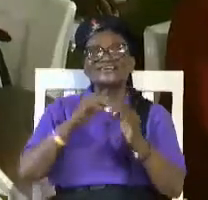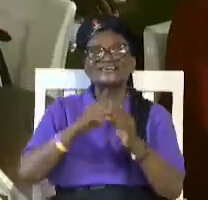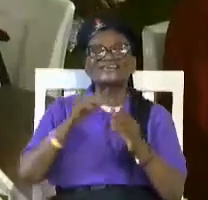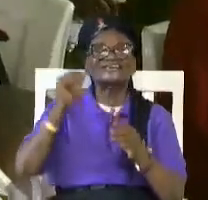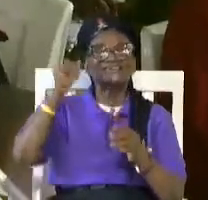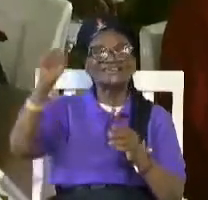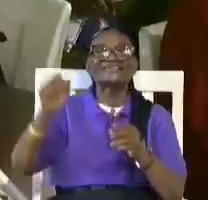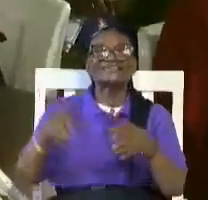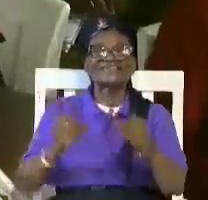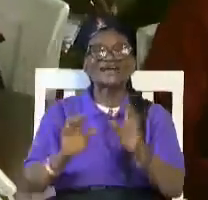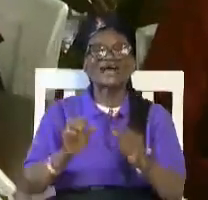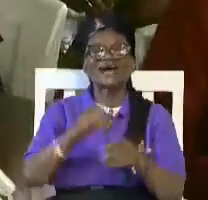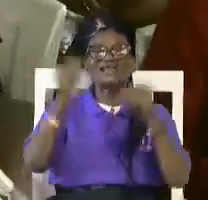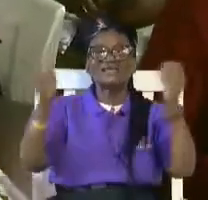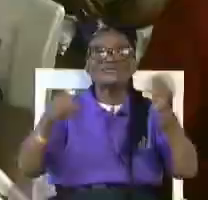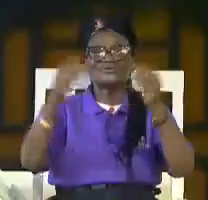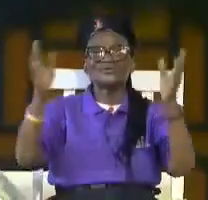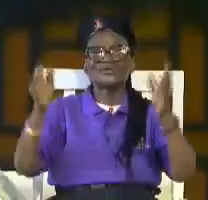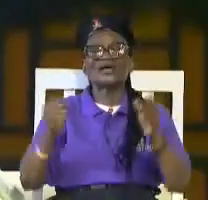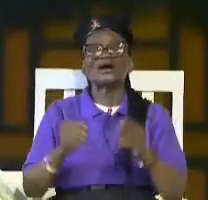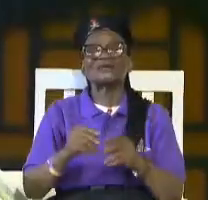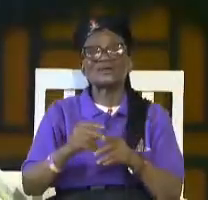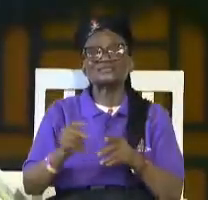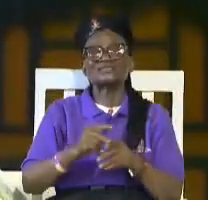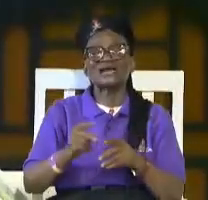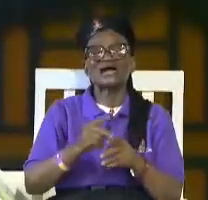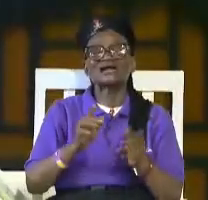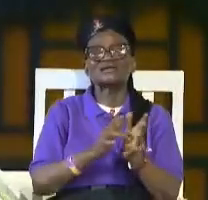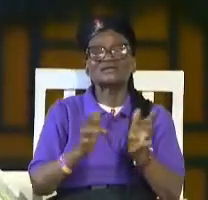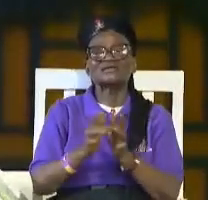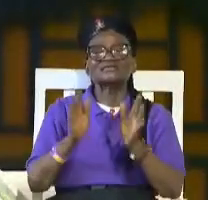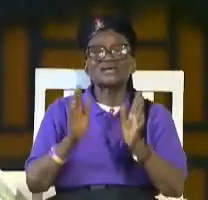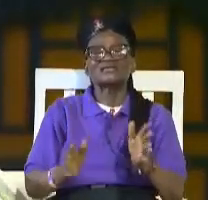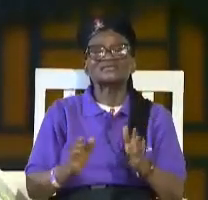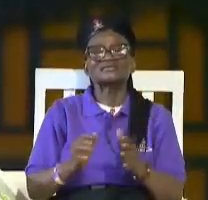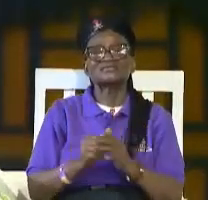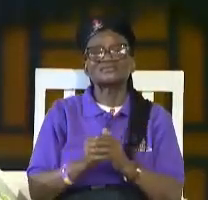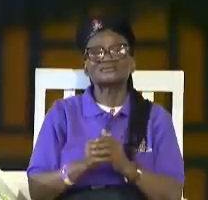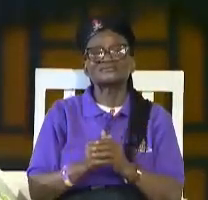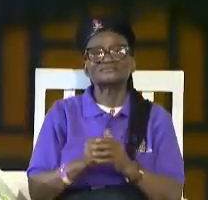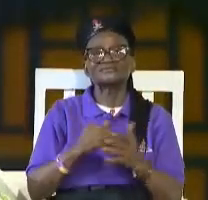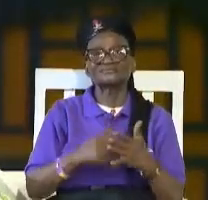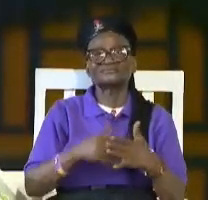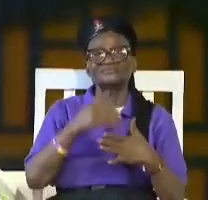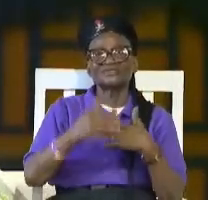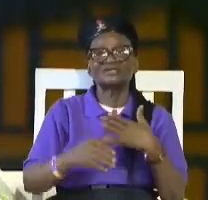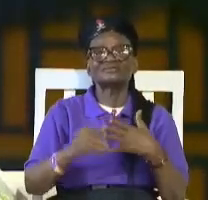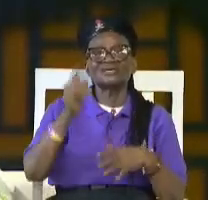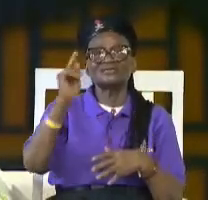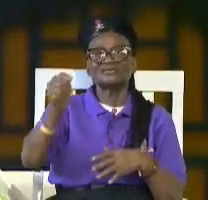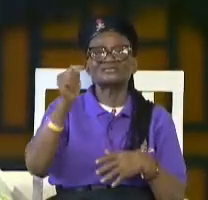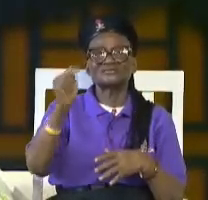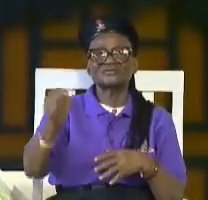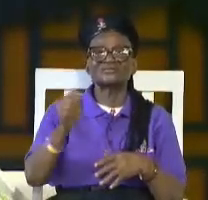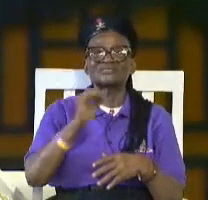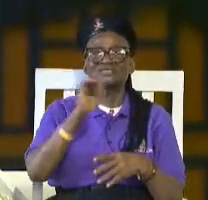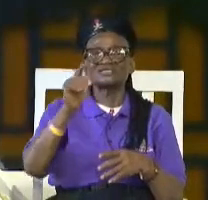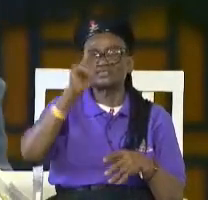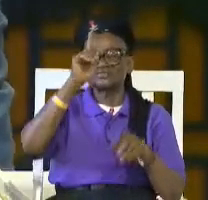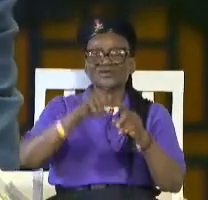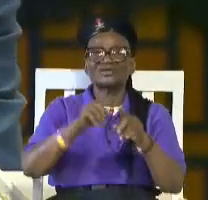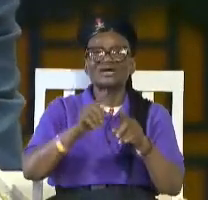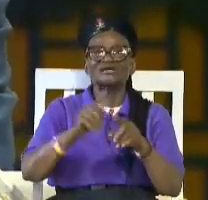Praise God. Practical Christianity. The next testifier is Brother Tolu